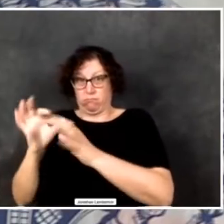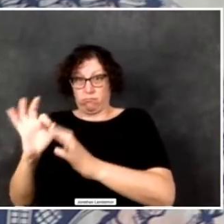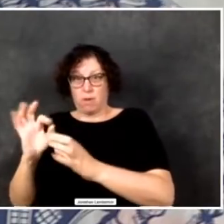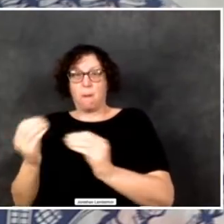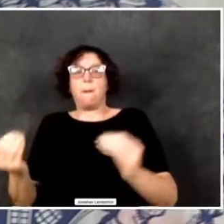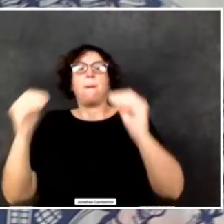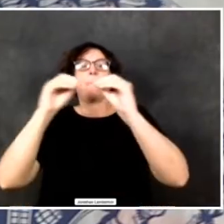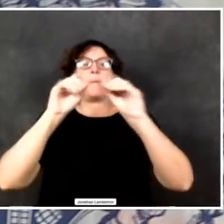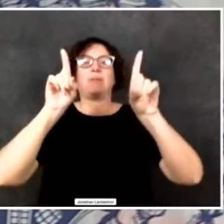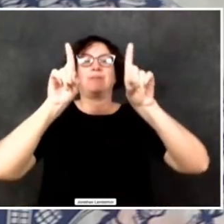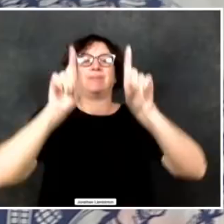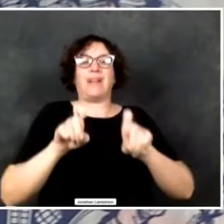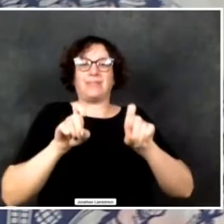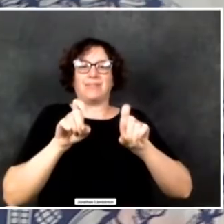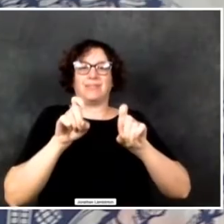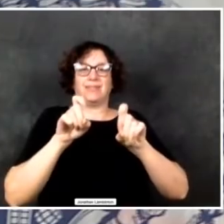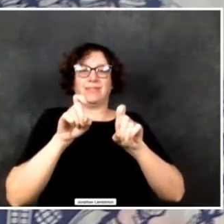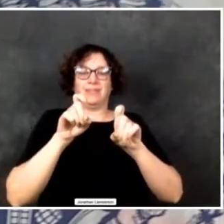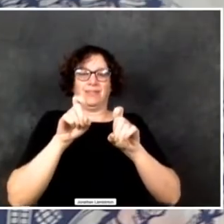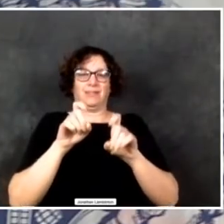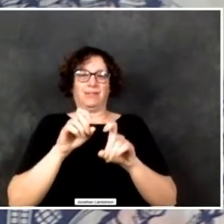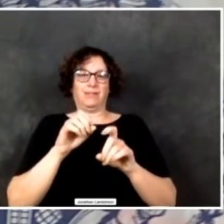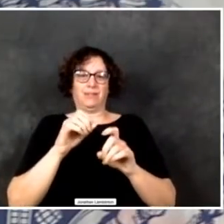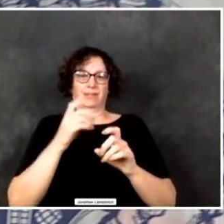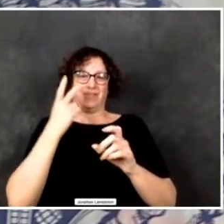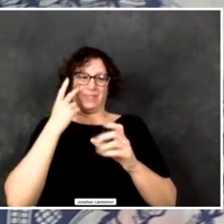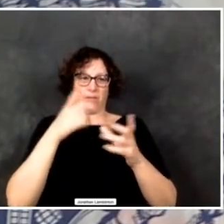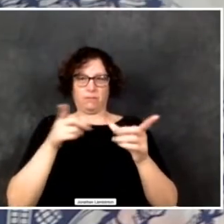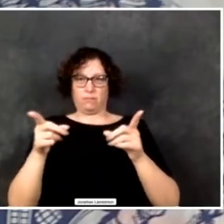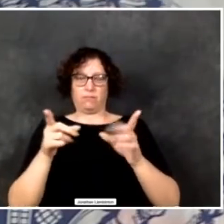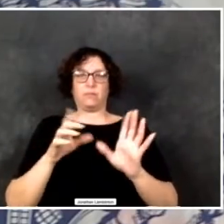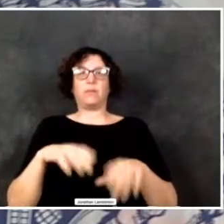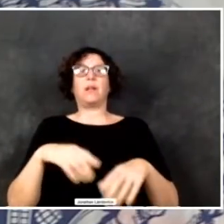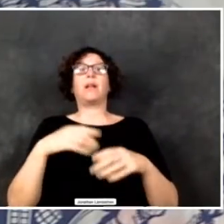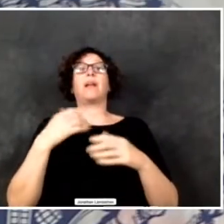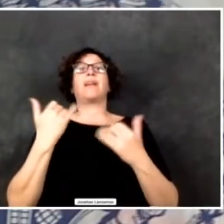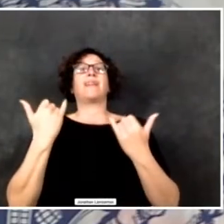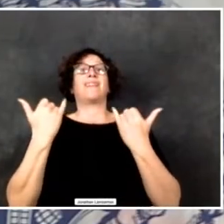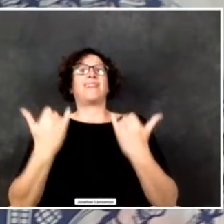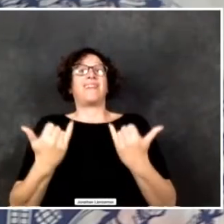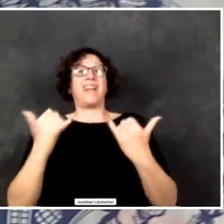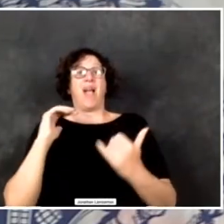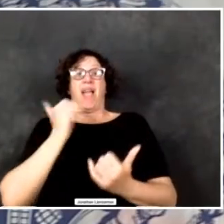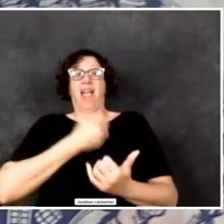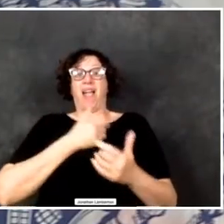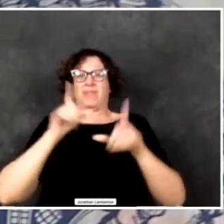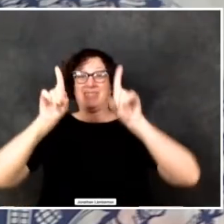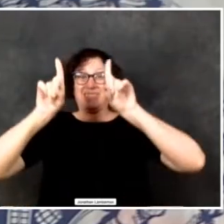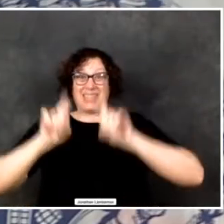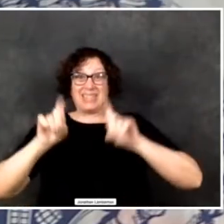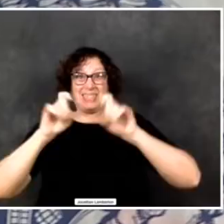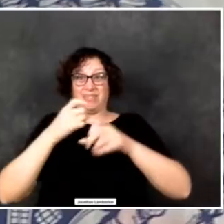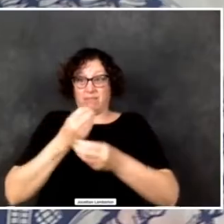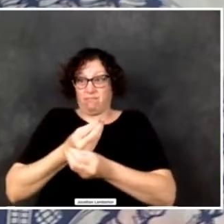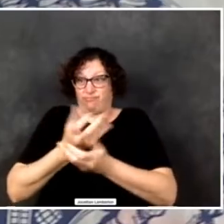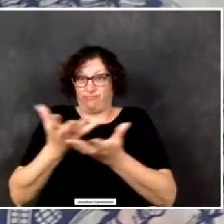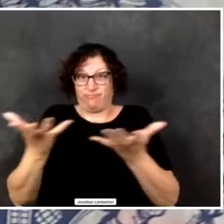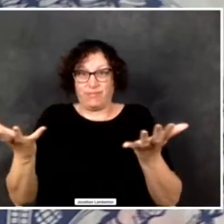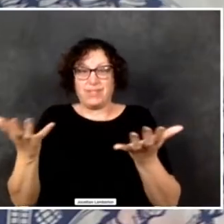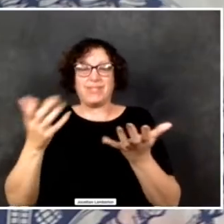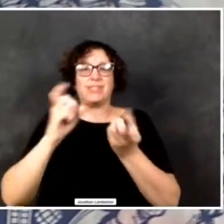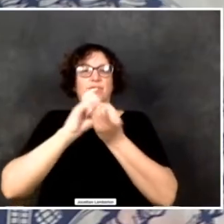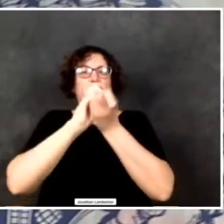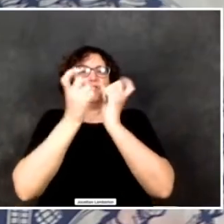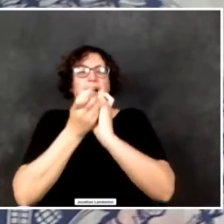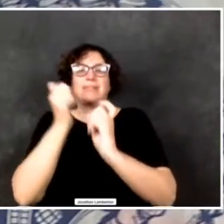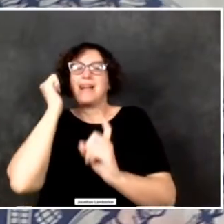varies. The testing, the amount of testing we're doing, even with the current capacity, varies, of course, by week, depending on what's happening with this disease. So